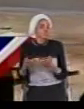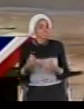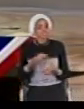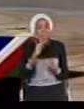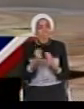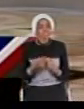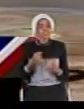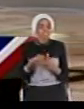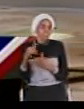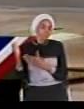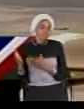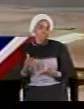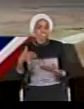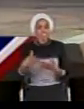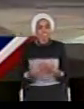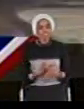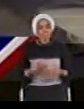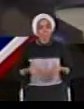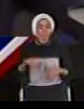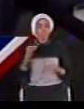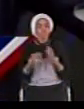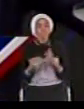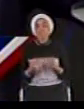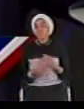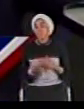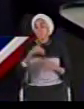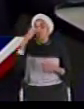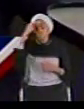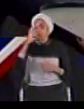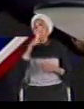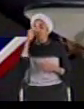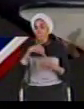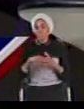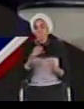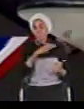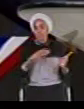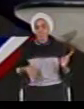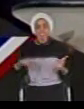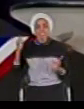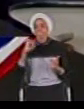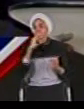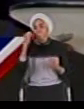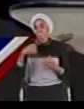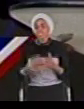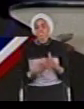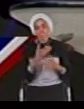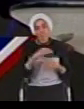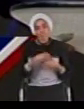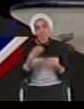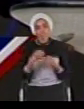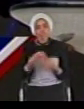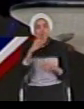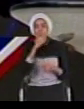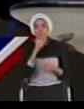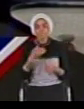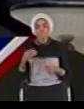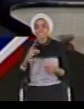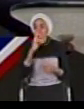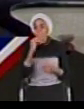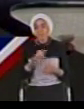brings a new life. If any man be in Christ, is a new creature. Old things are passed